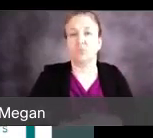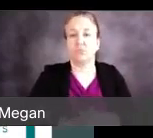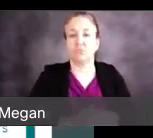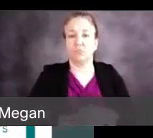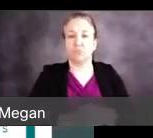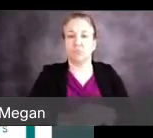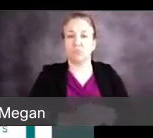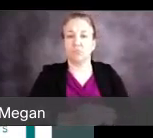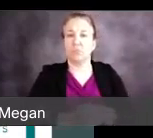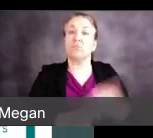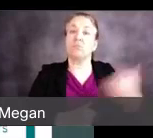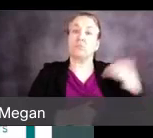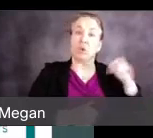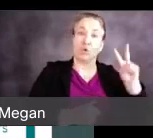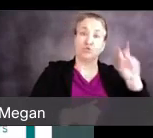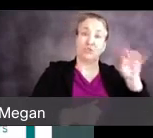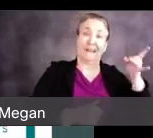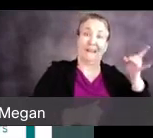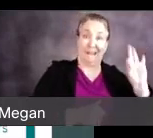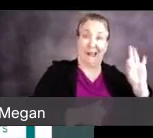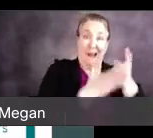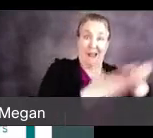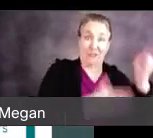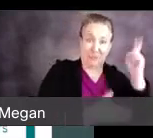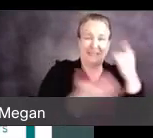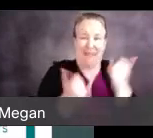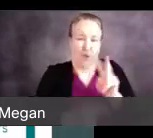from 289 last week.